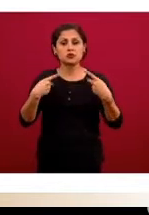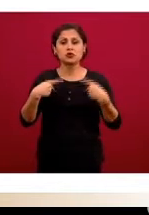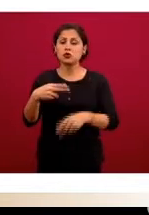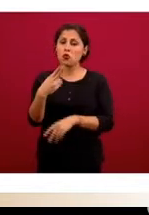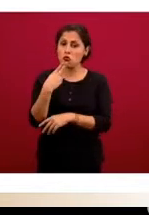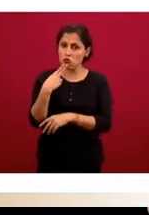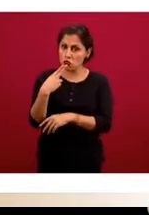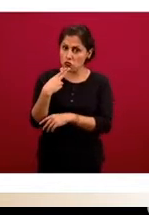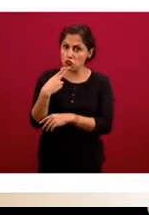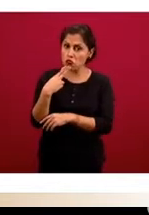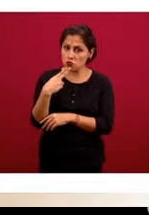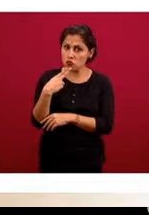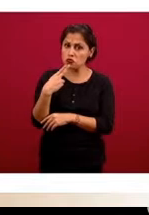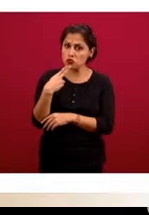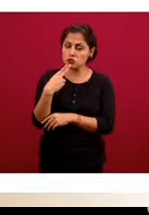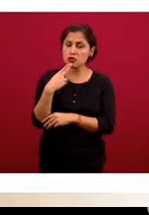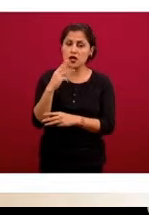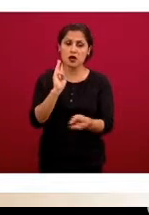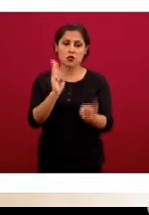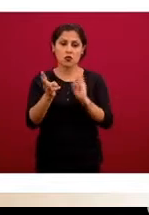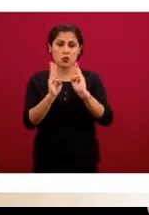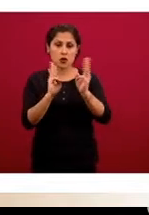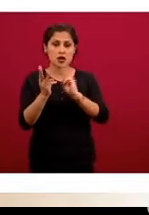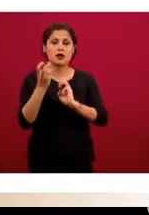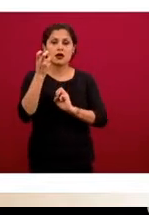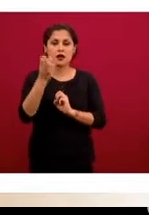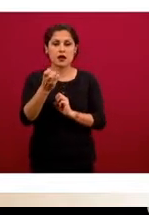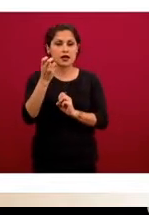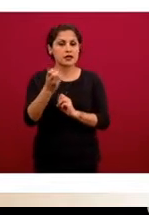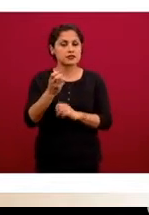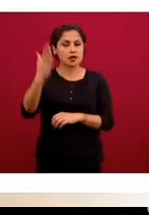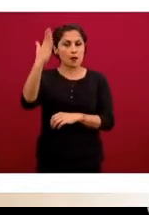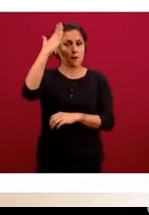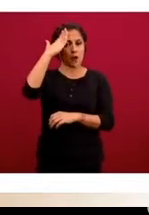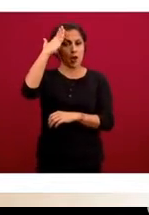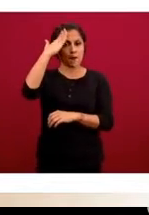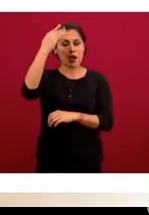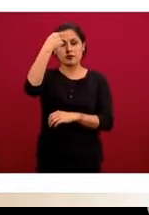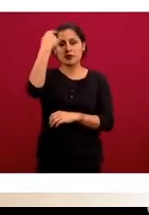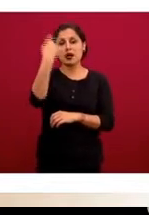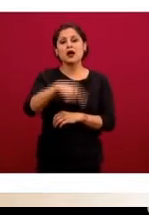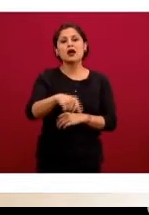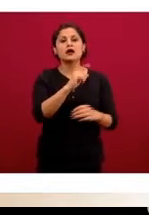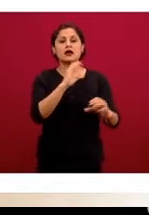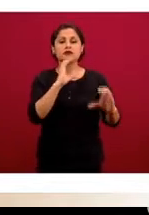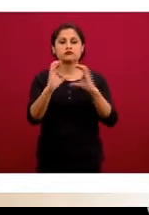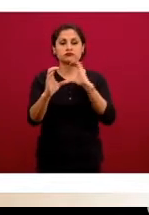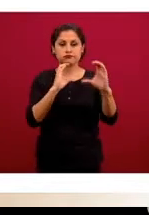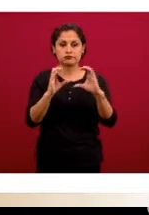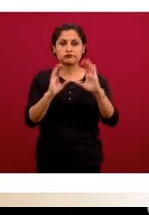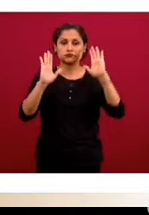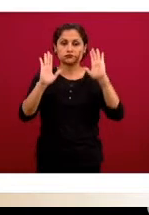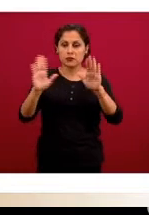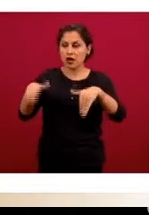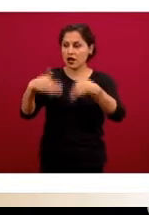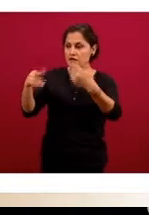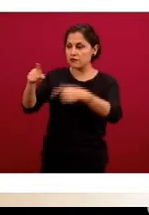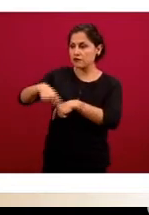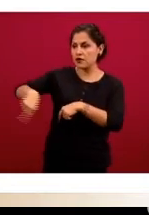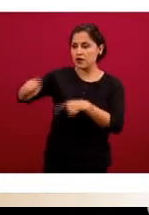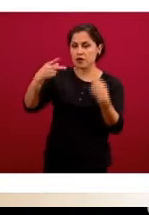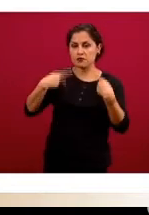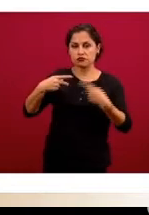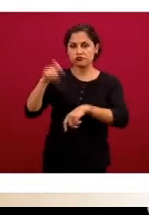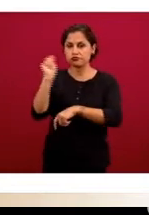And since so many people use WhatsApp, this is a great way to reach them. It's great to have these updated